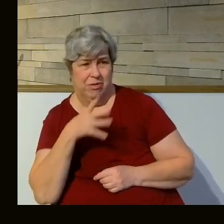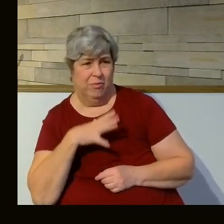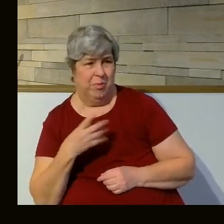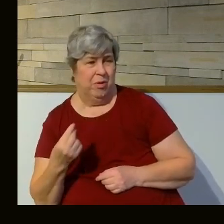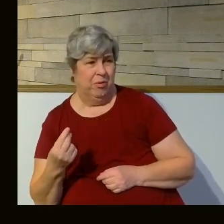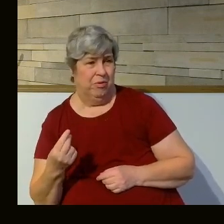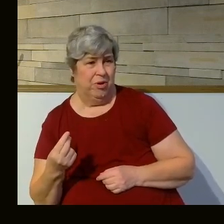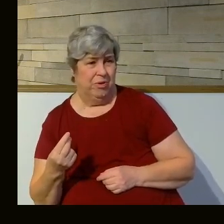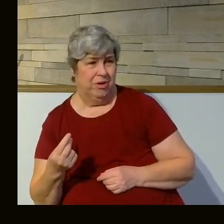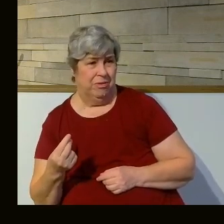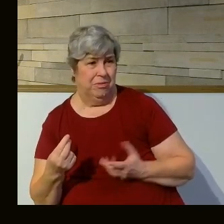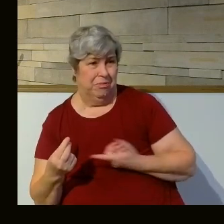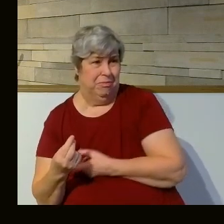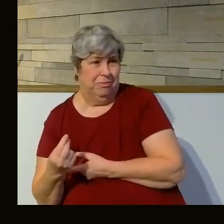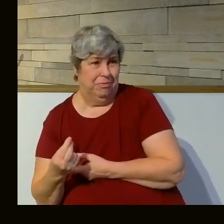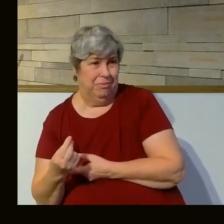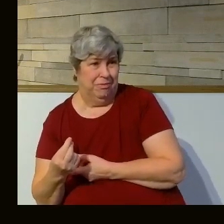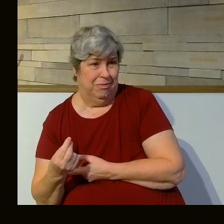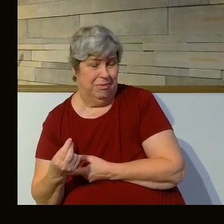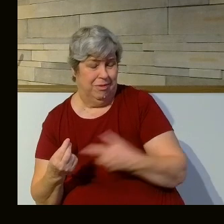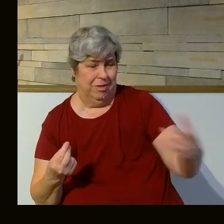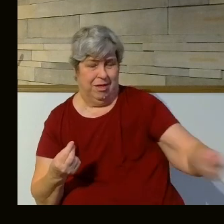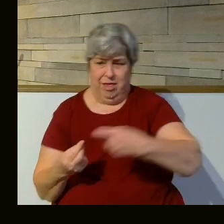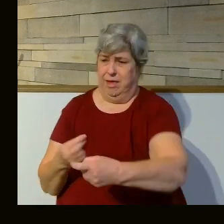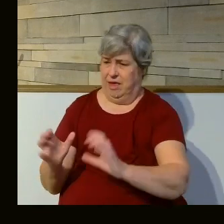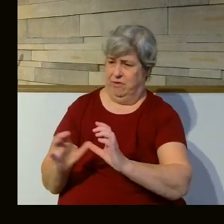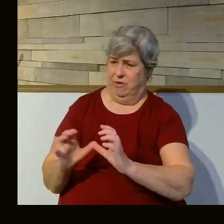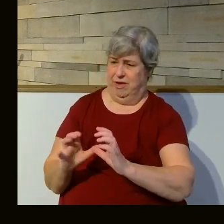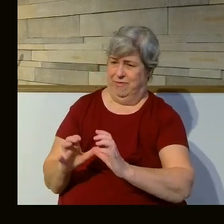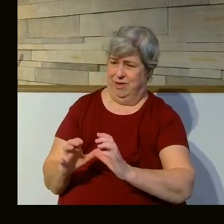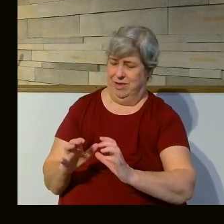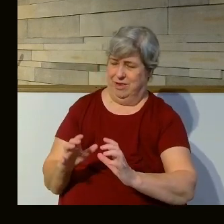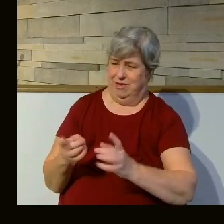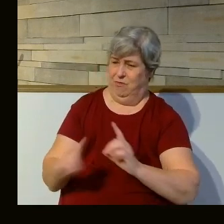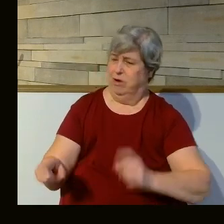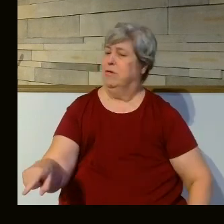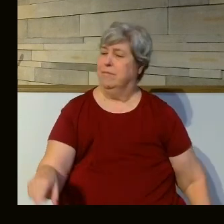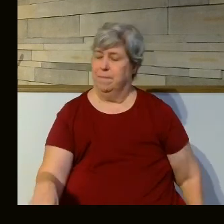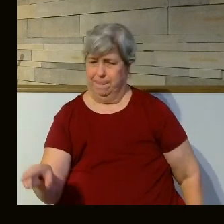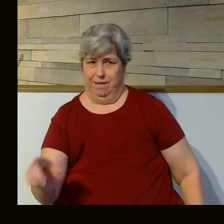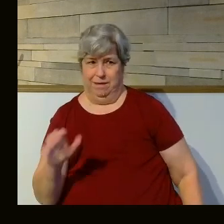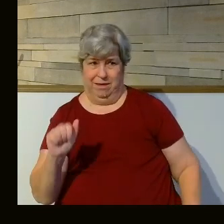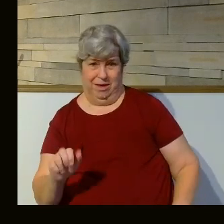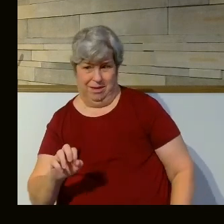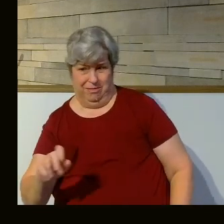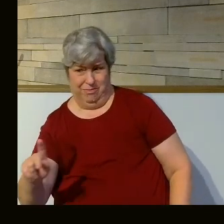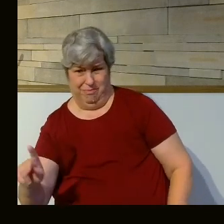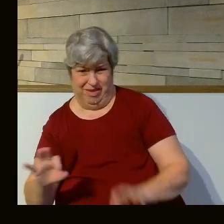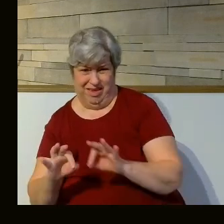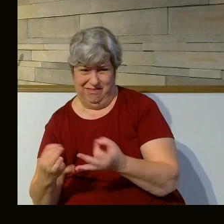going to do who's been divorced, been written that certificate of divorce? She can go back to family. If there is family, she may not have